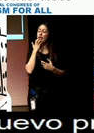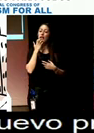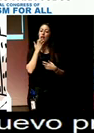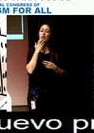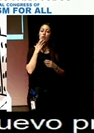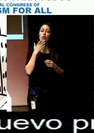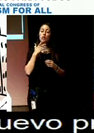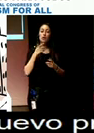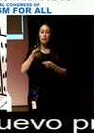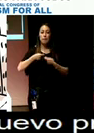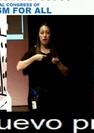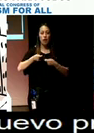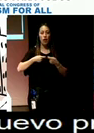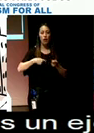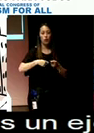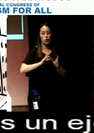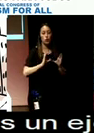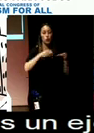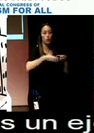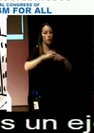that the potential behind eCalypso.